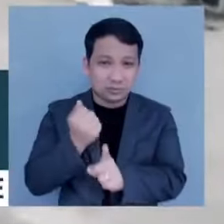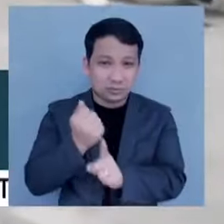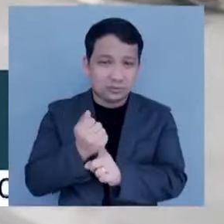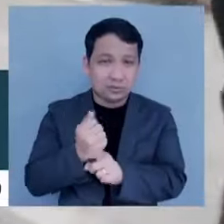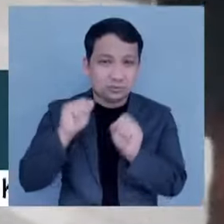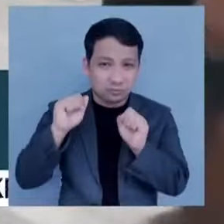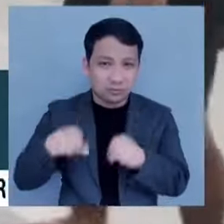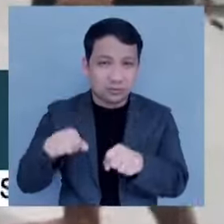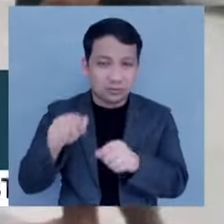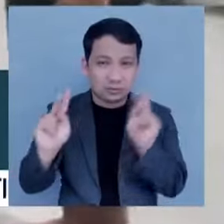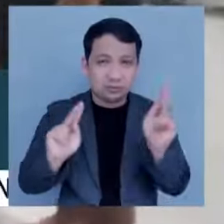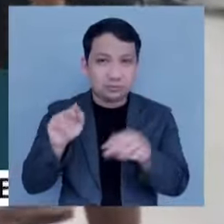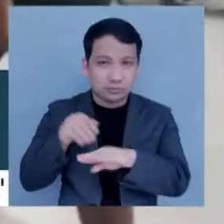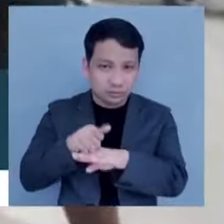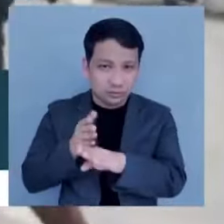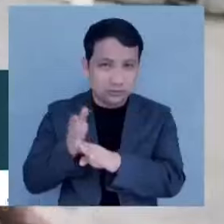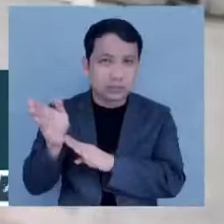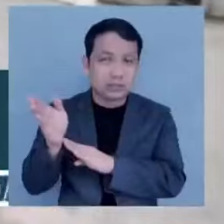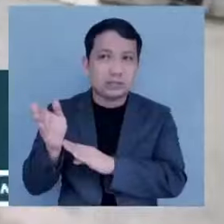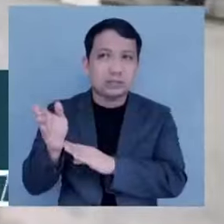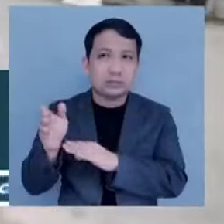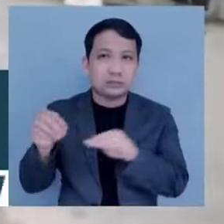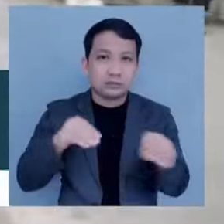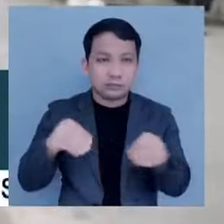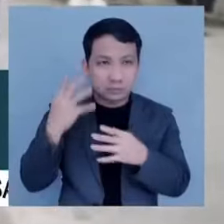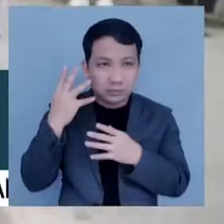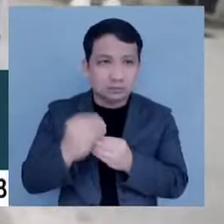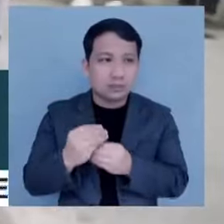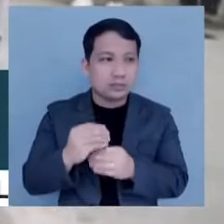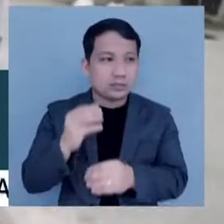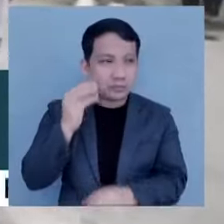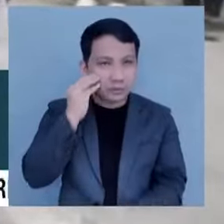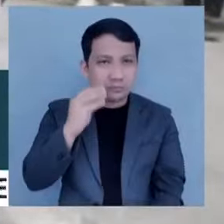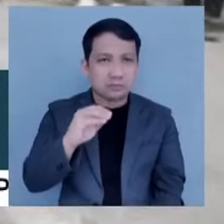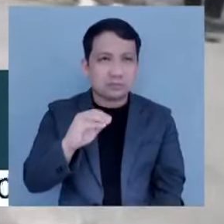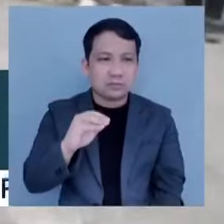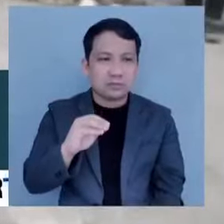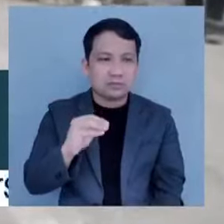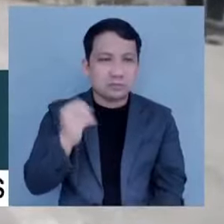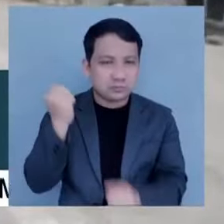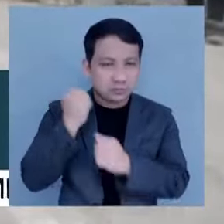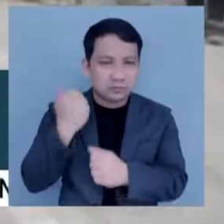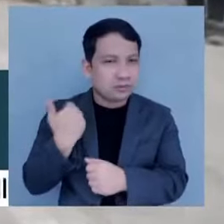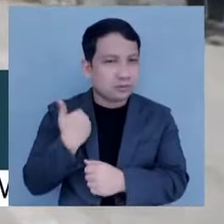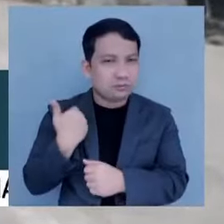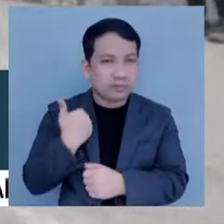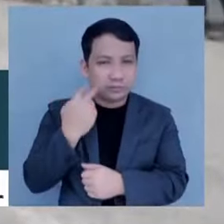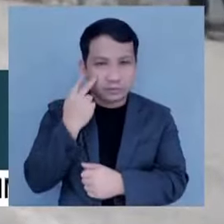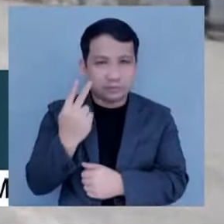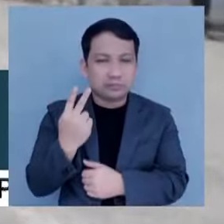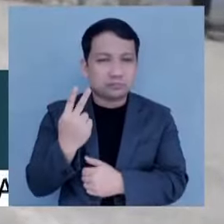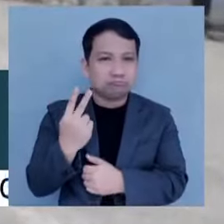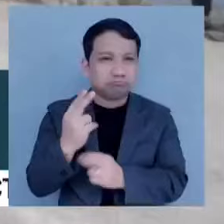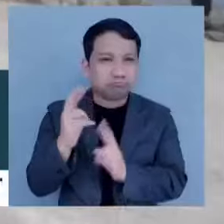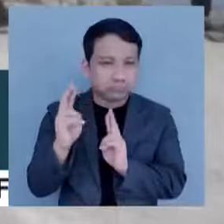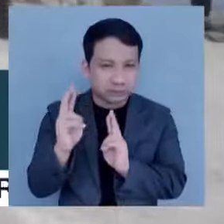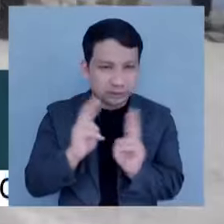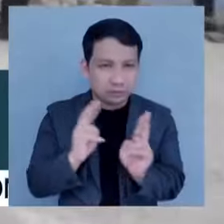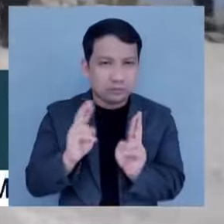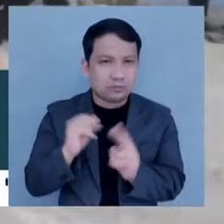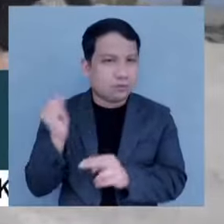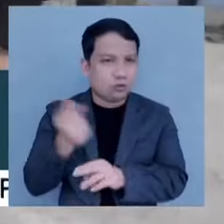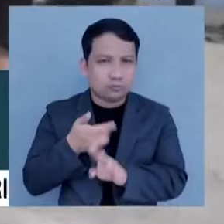mobilize. So the fatigue factor might sink in, but we're not yet there. But we're anticipating that, as in everything